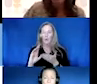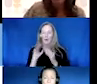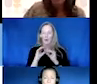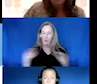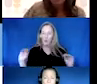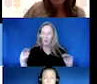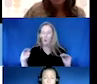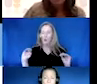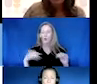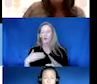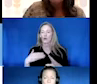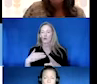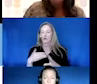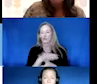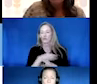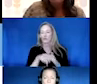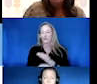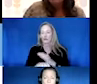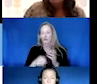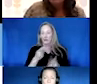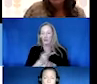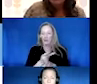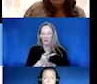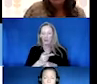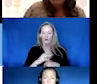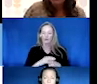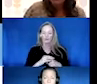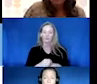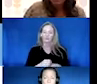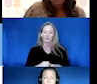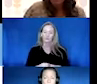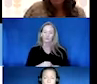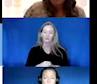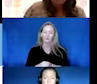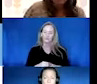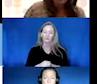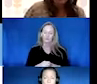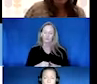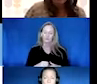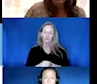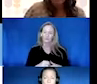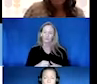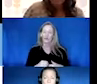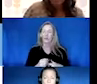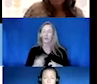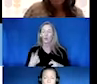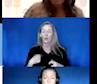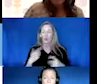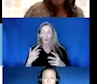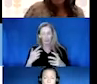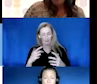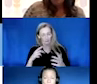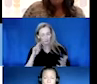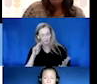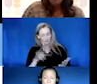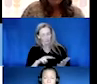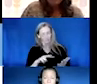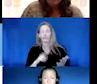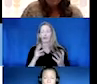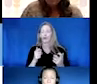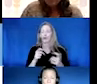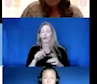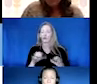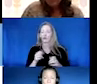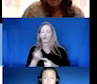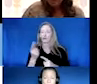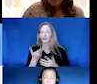among the worst 10 regions in the state. And we wanted to do something about it. The absence